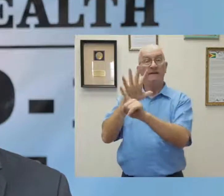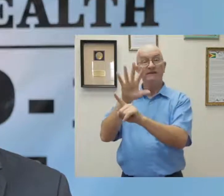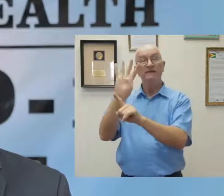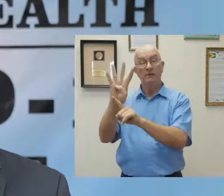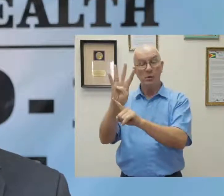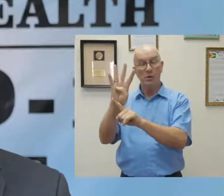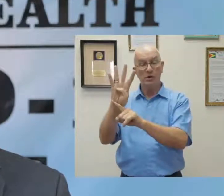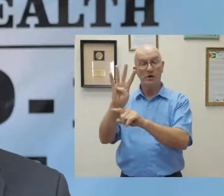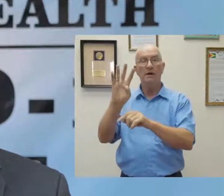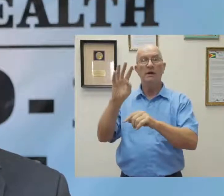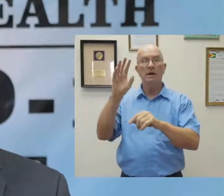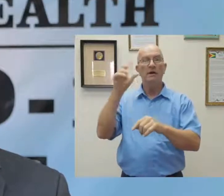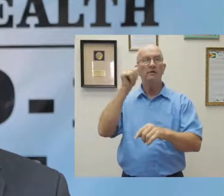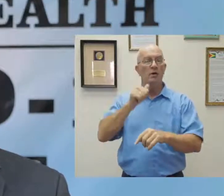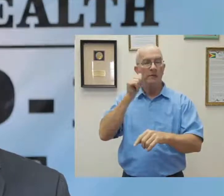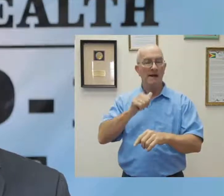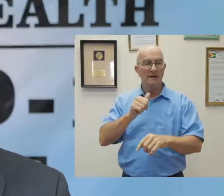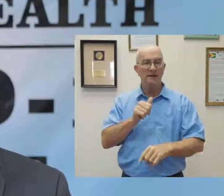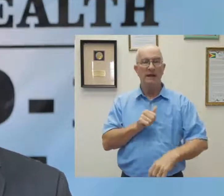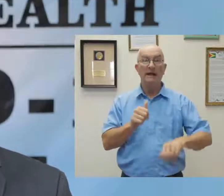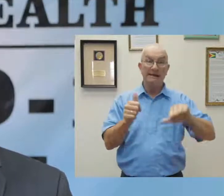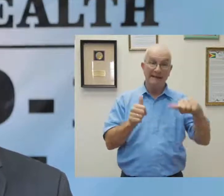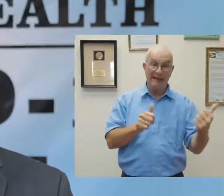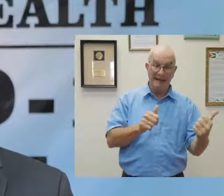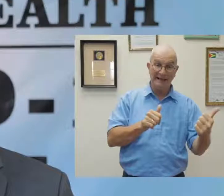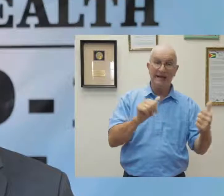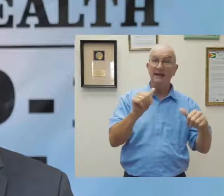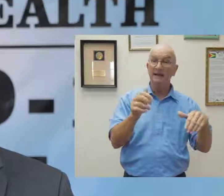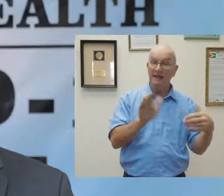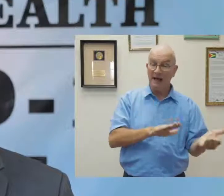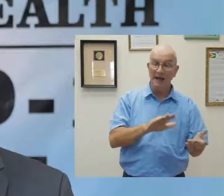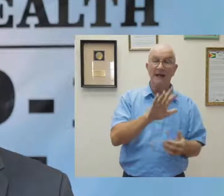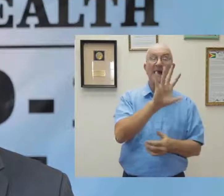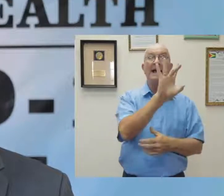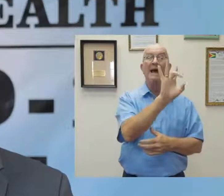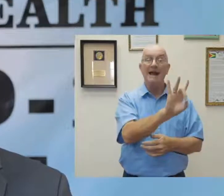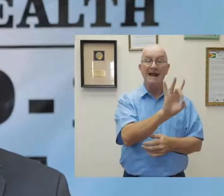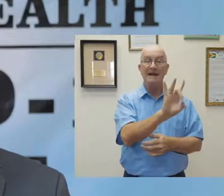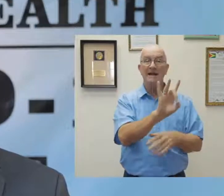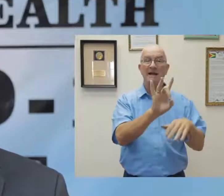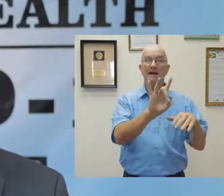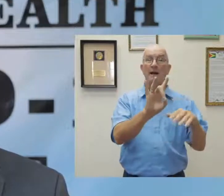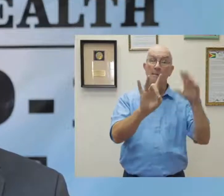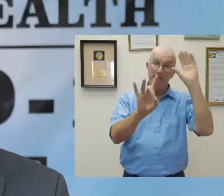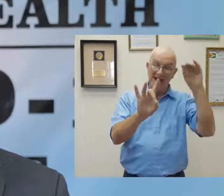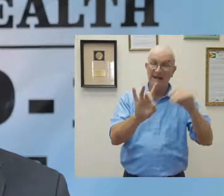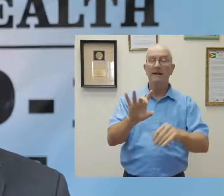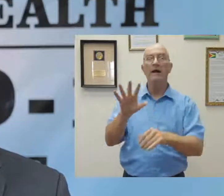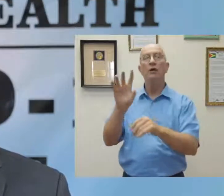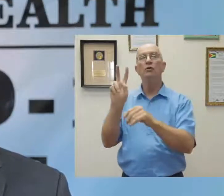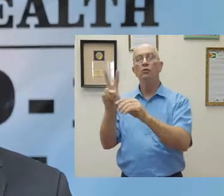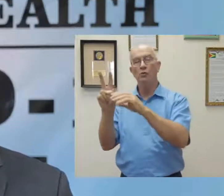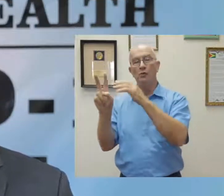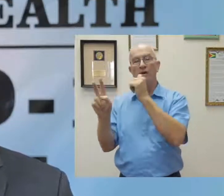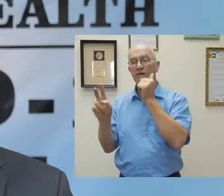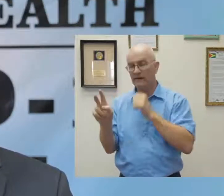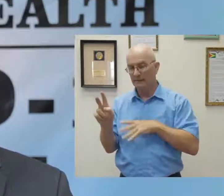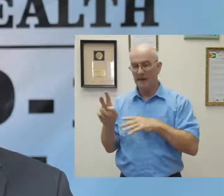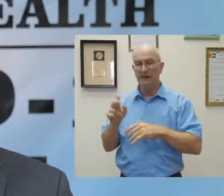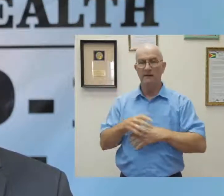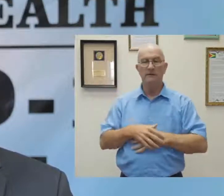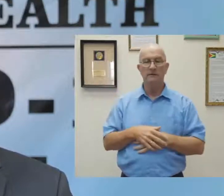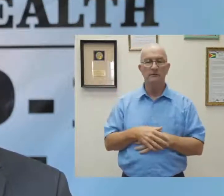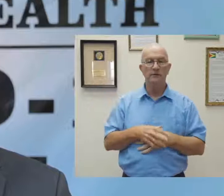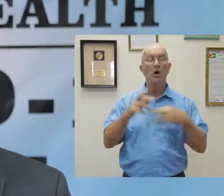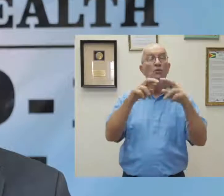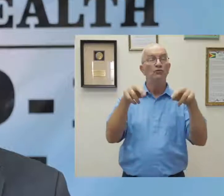deaths, 8 are males. These men are between 16 and 59 years old. Region 4